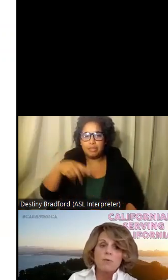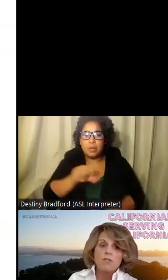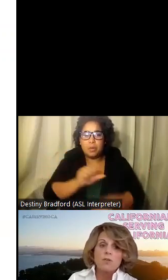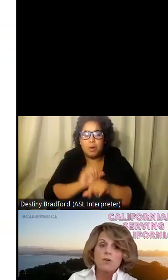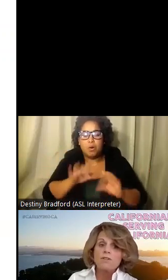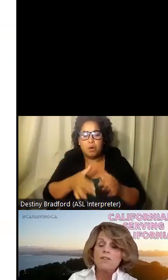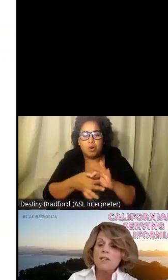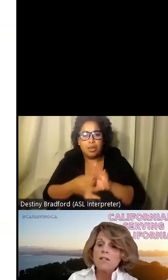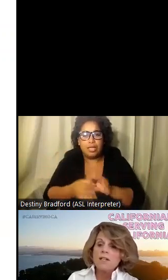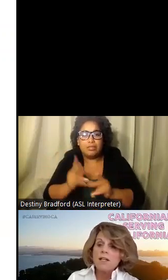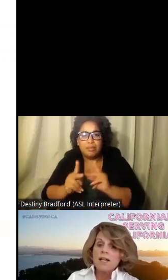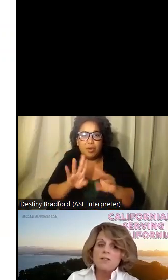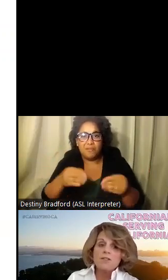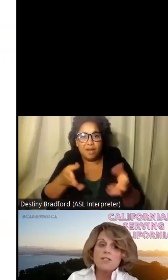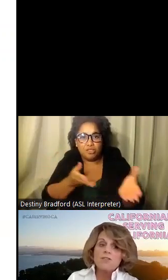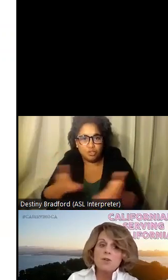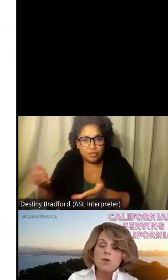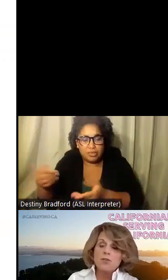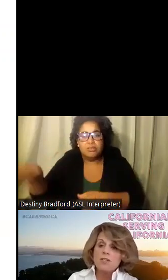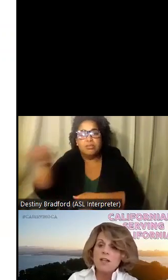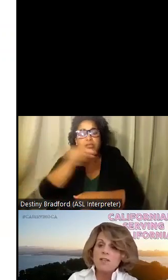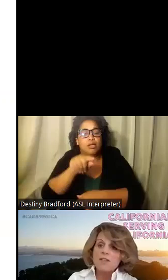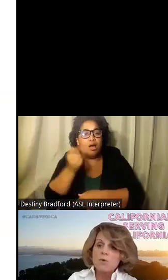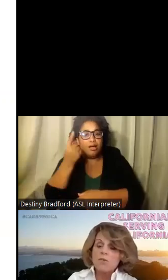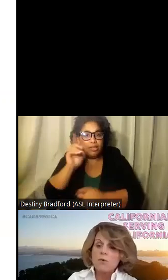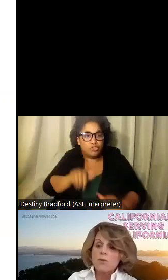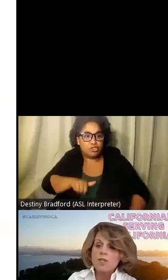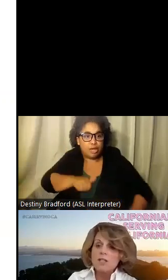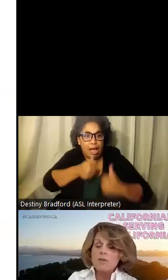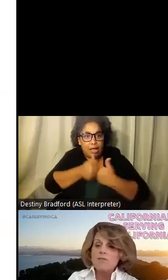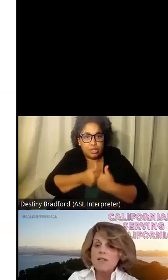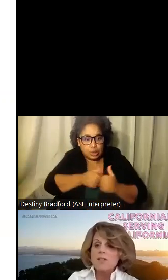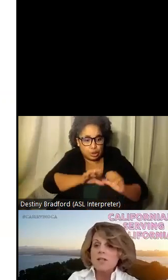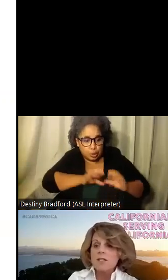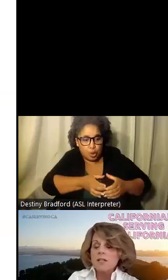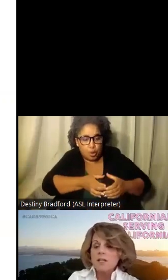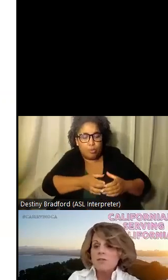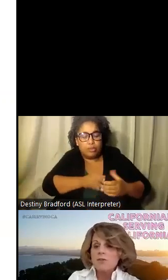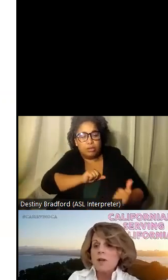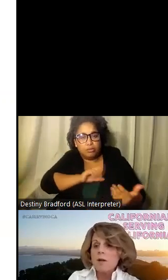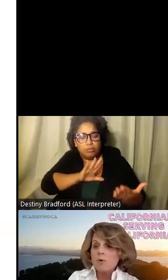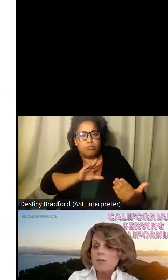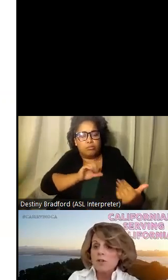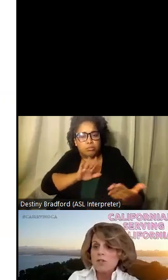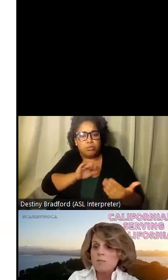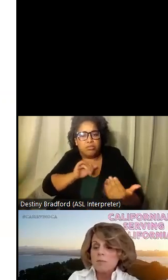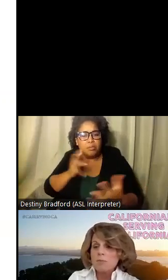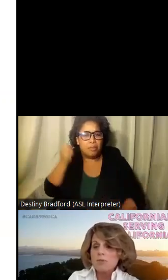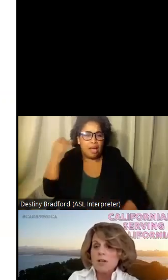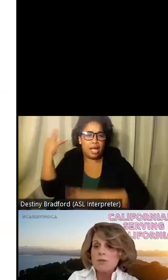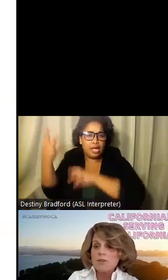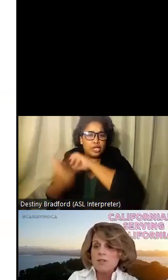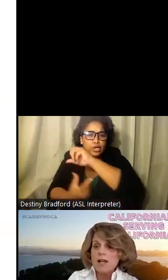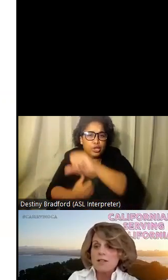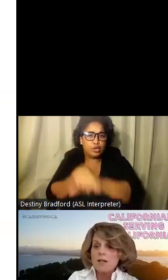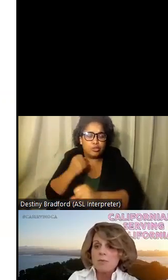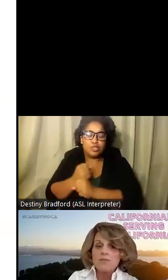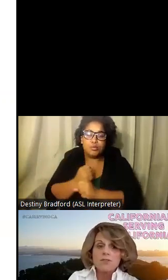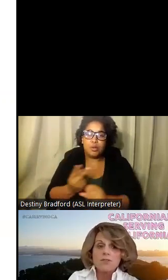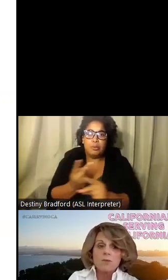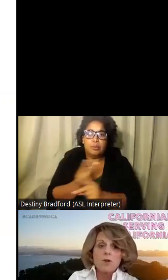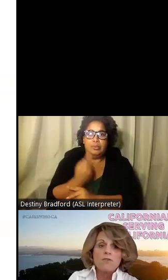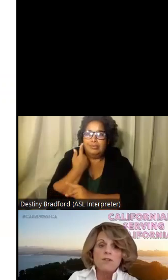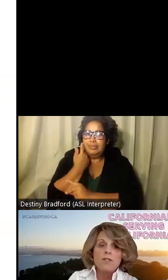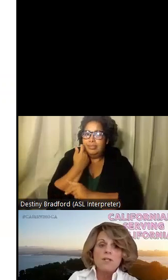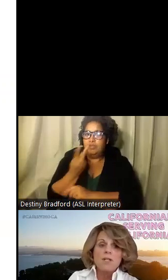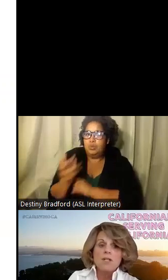individuals that we serve and the difficulties that this workforce has been facing for a number of years, but particularly the last couple of